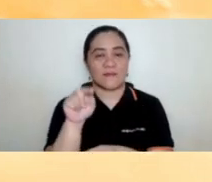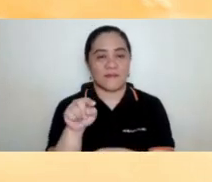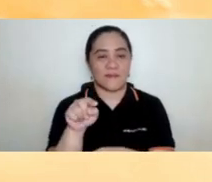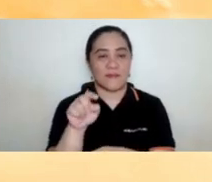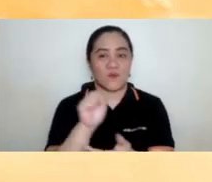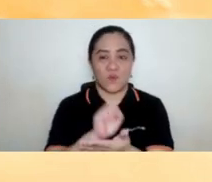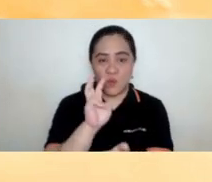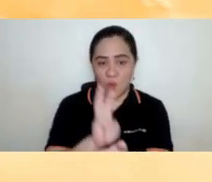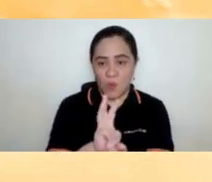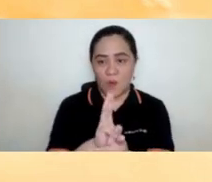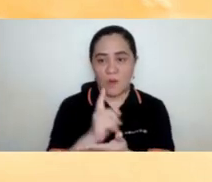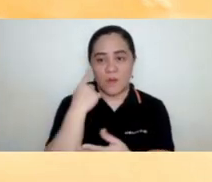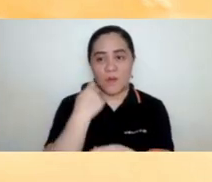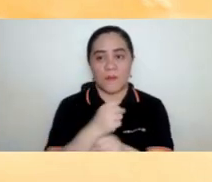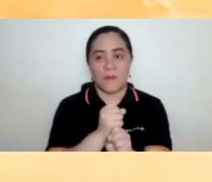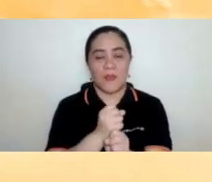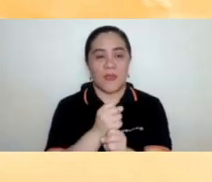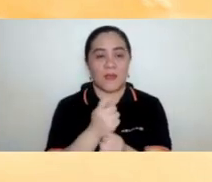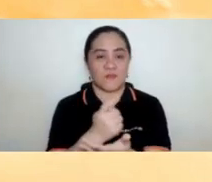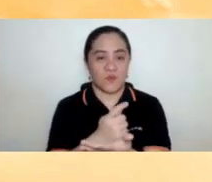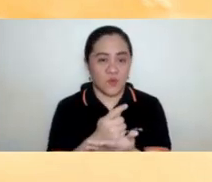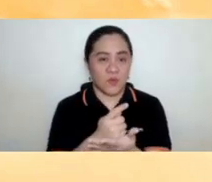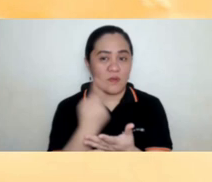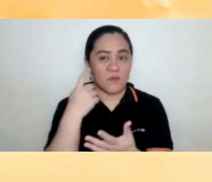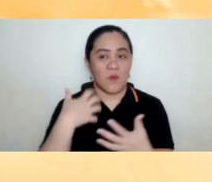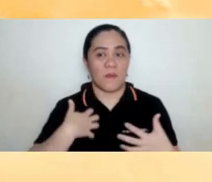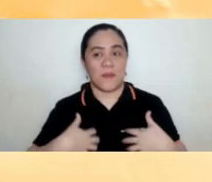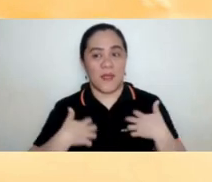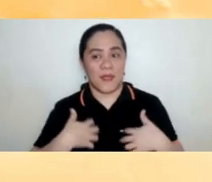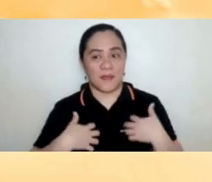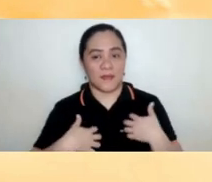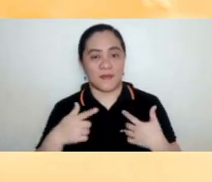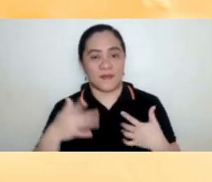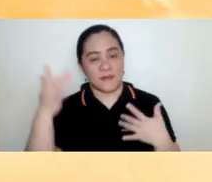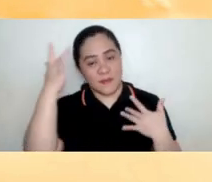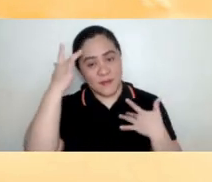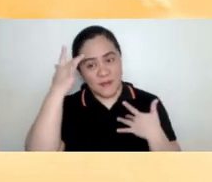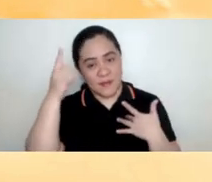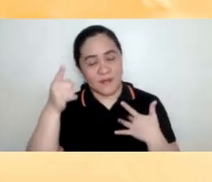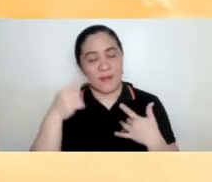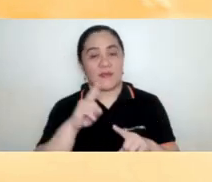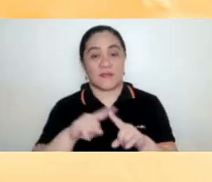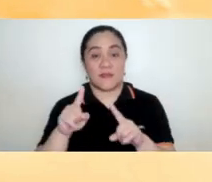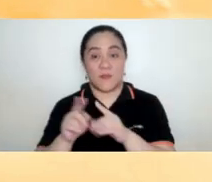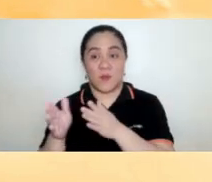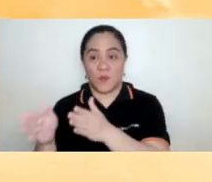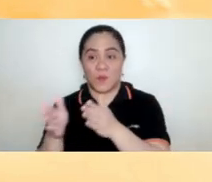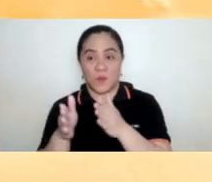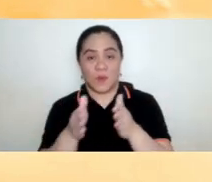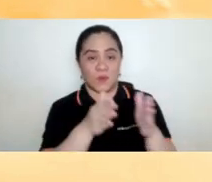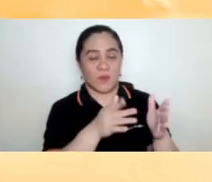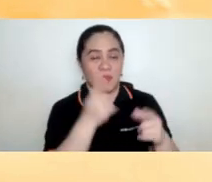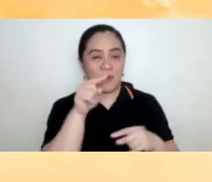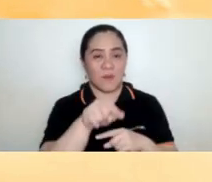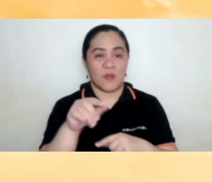and treating anxiety disorders. Our session will present the different ways that anxiety manifests among